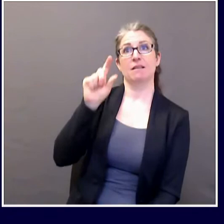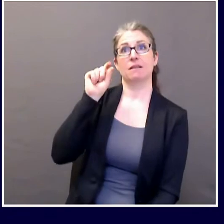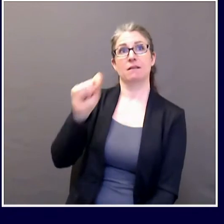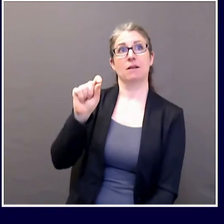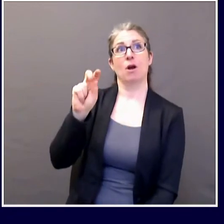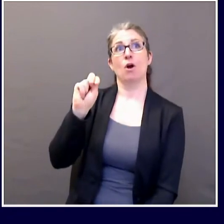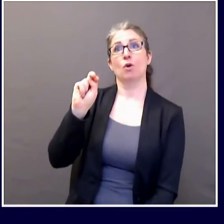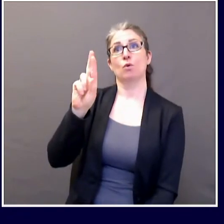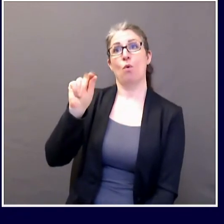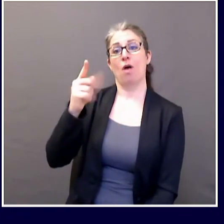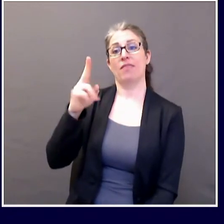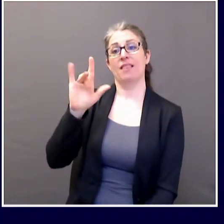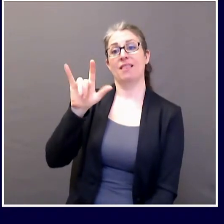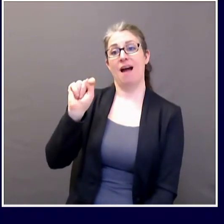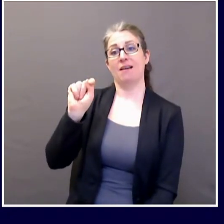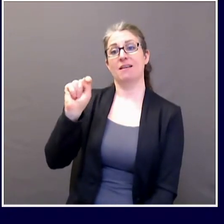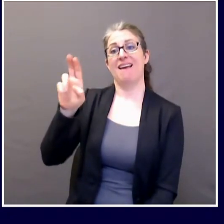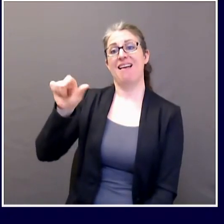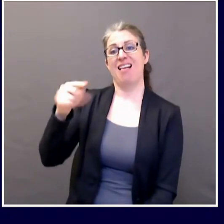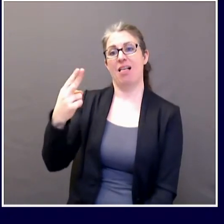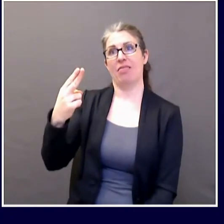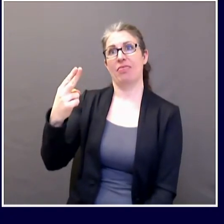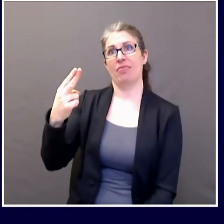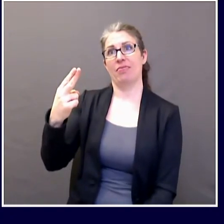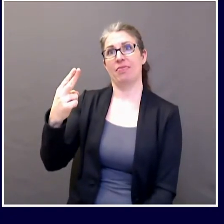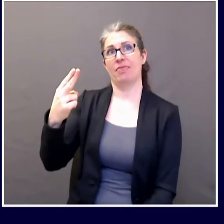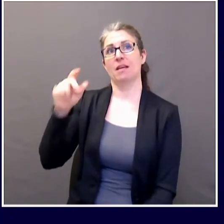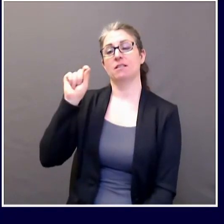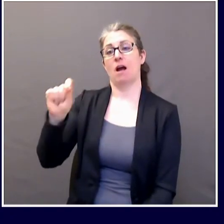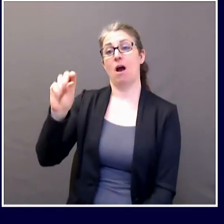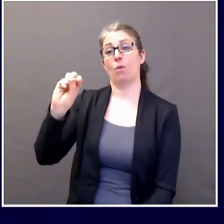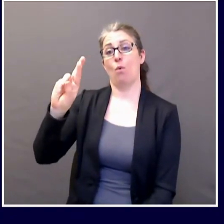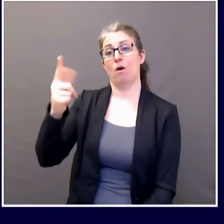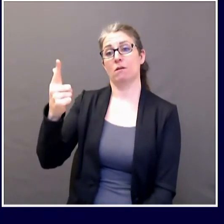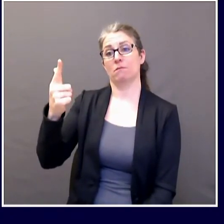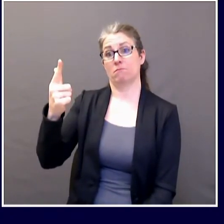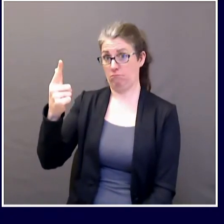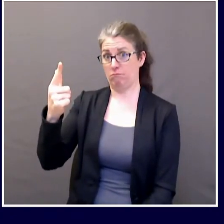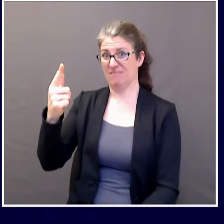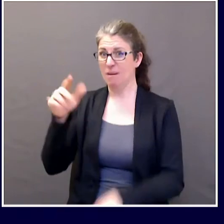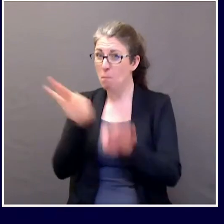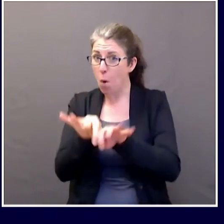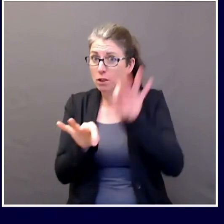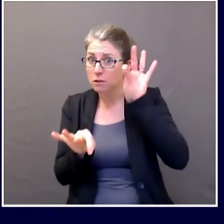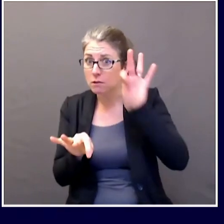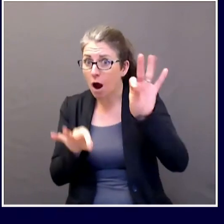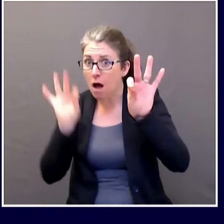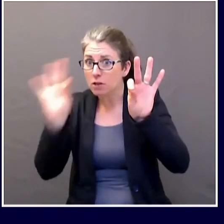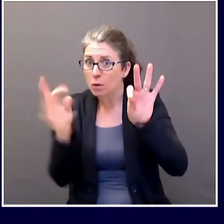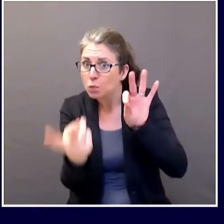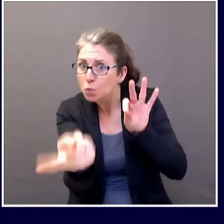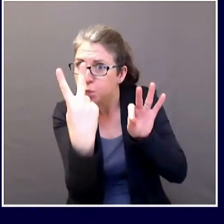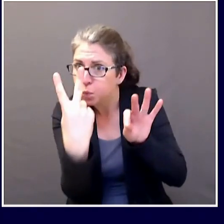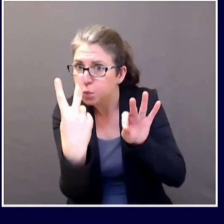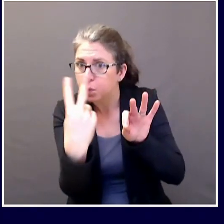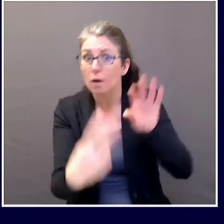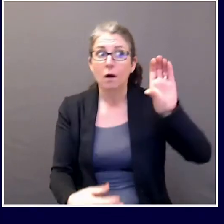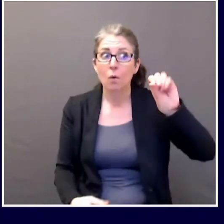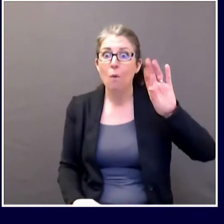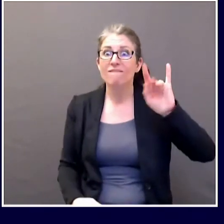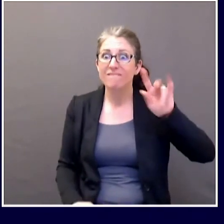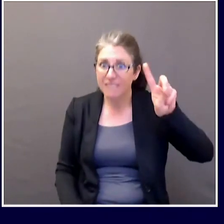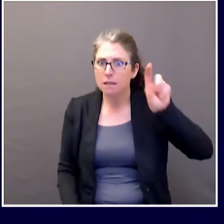covid.northernlighthealth.org. Again, there are appointments available for this Thursday and Saturday at the Cross Insurance Center in